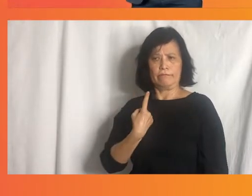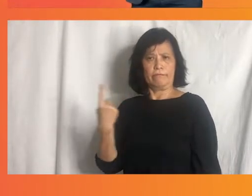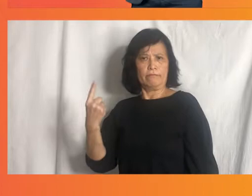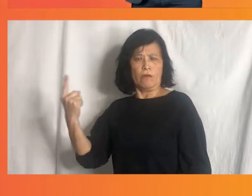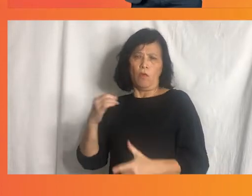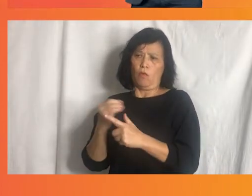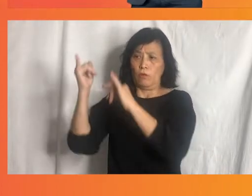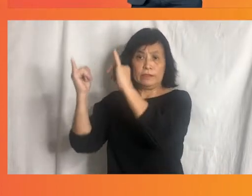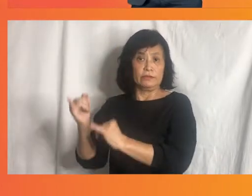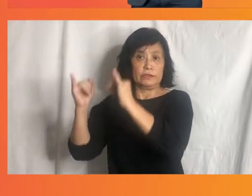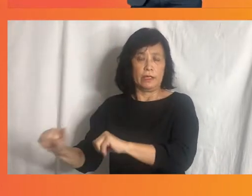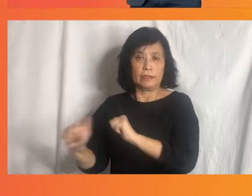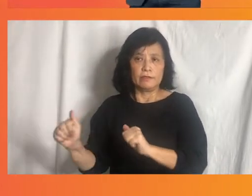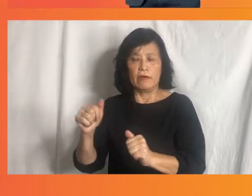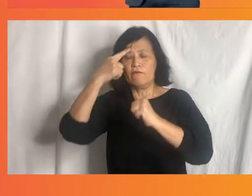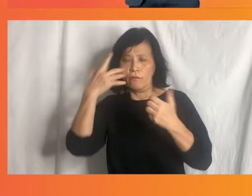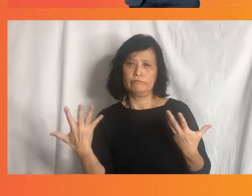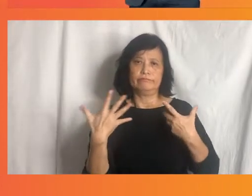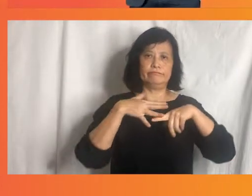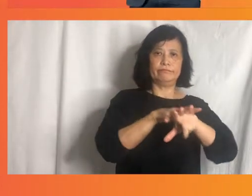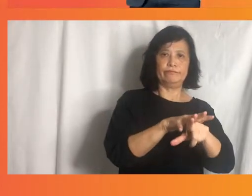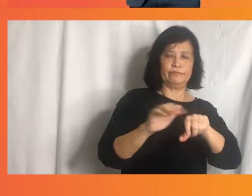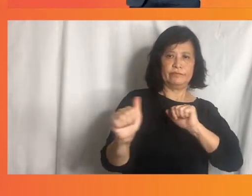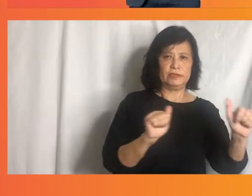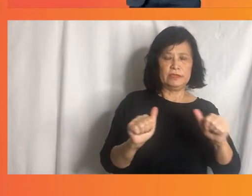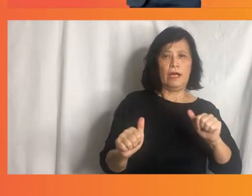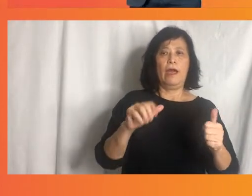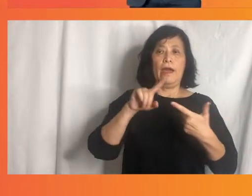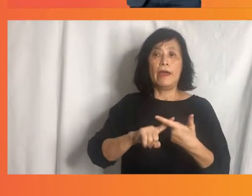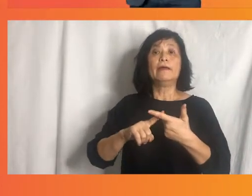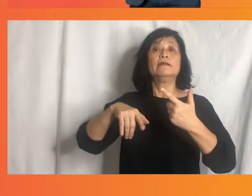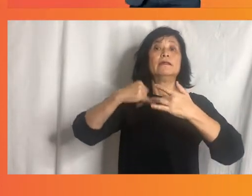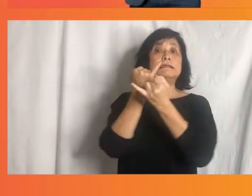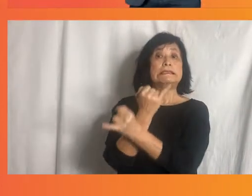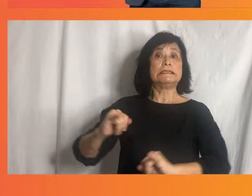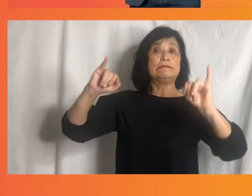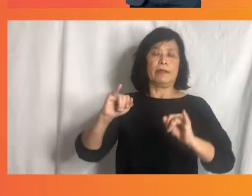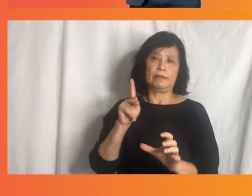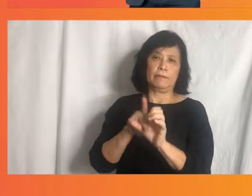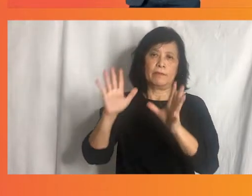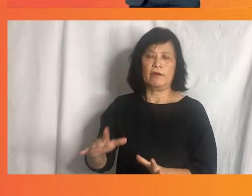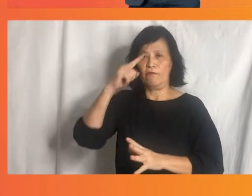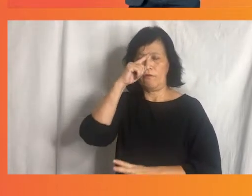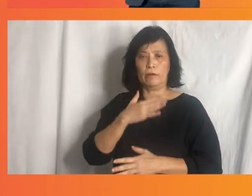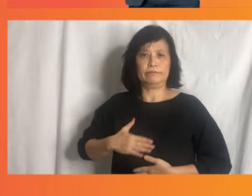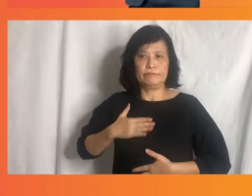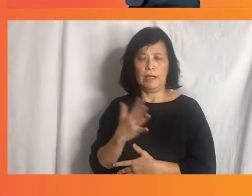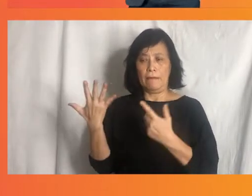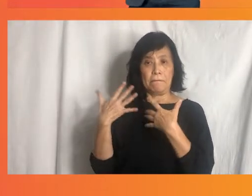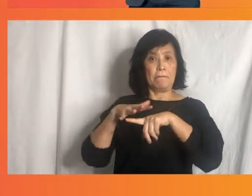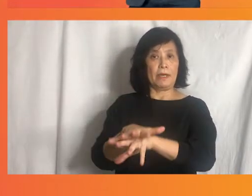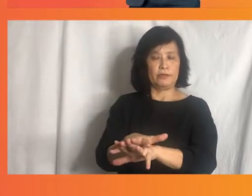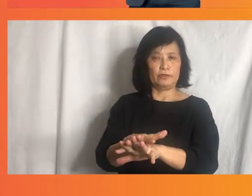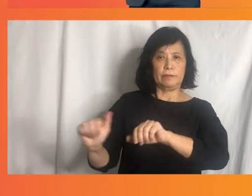individual activity to integrated activities, to independent participation in leisure, mainstream